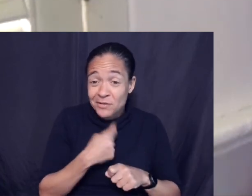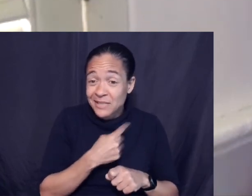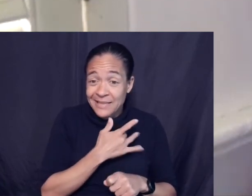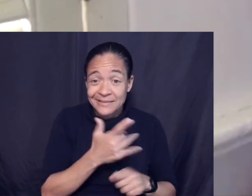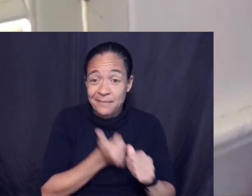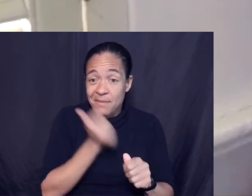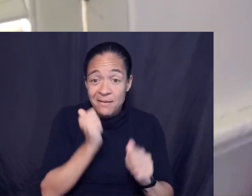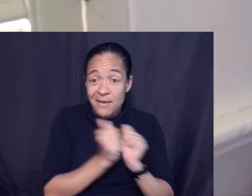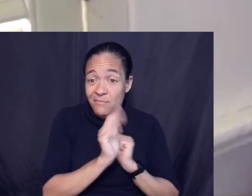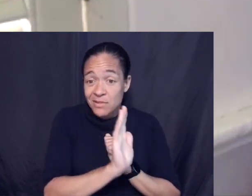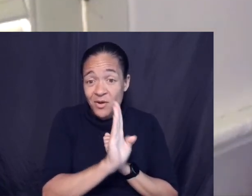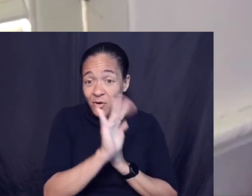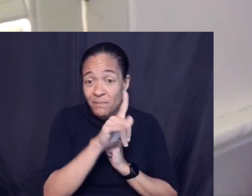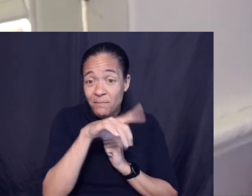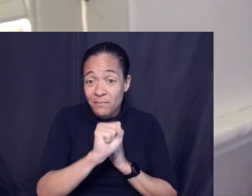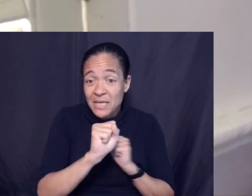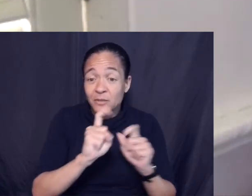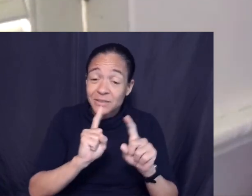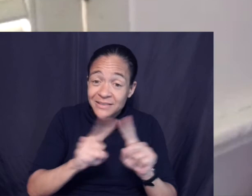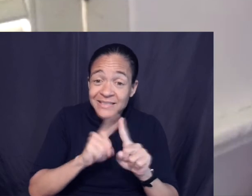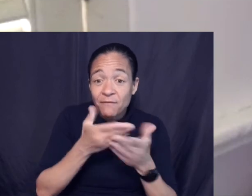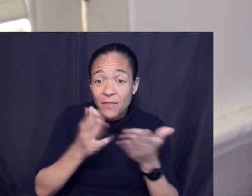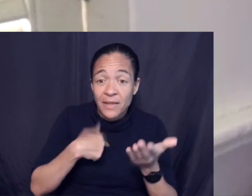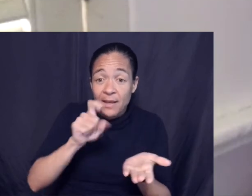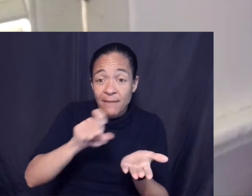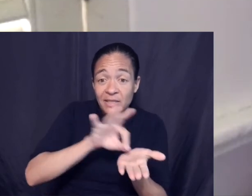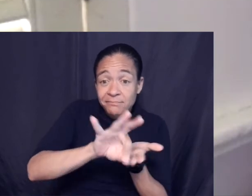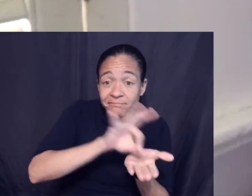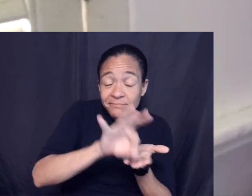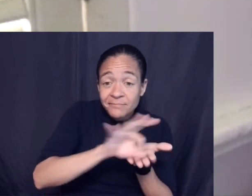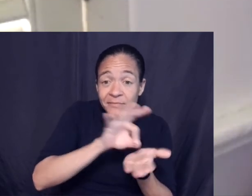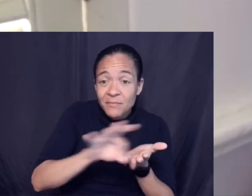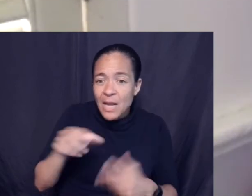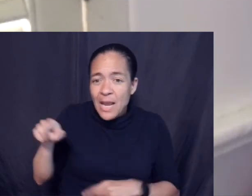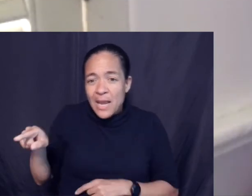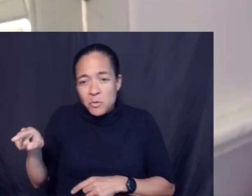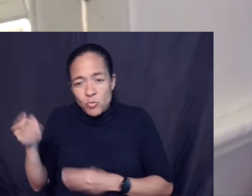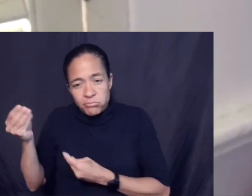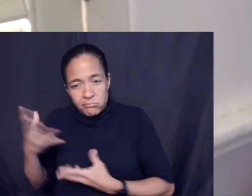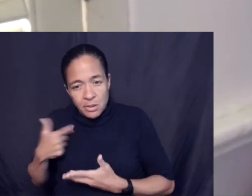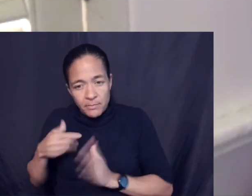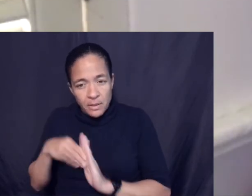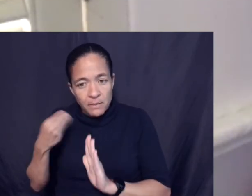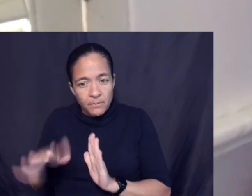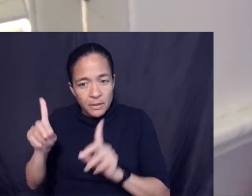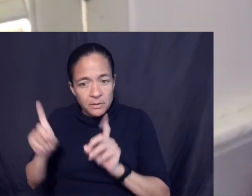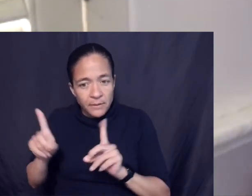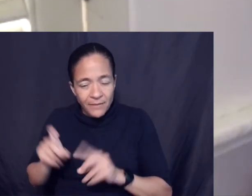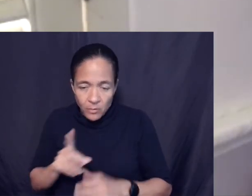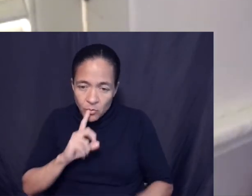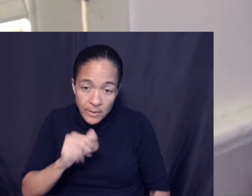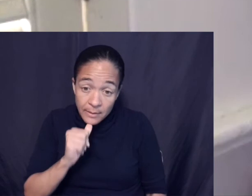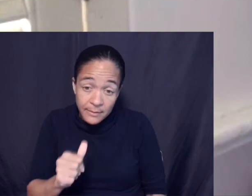behind with all of her medical bills and all of the different things that I have to keep track of. And man, it would have been